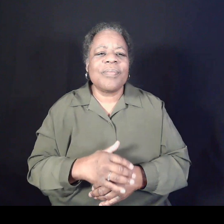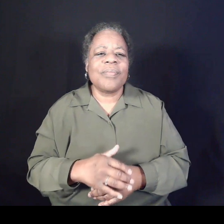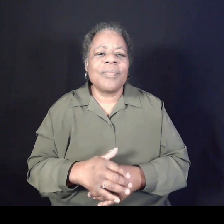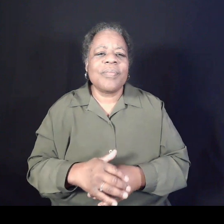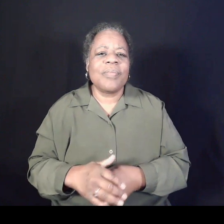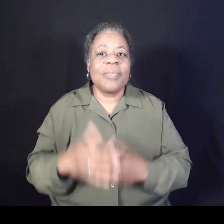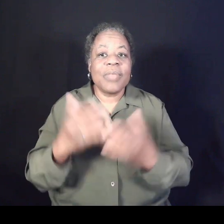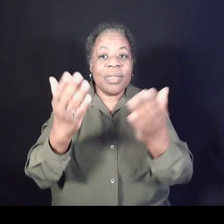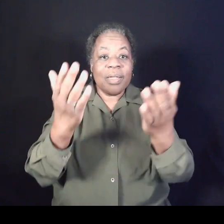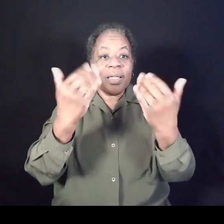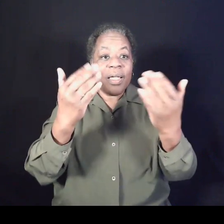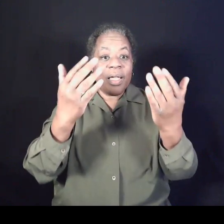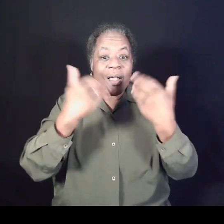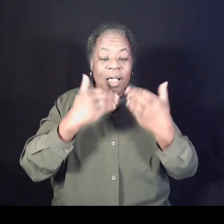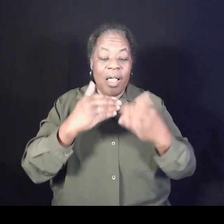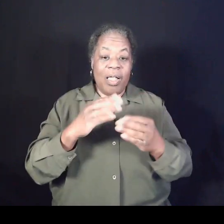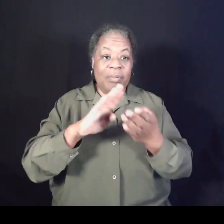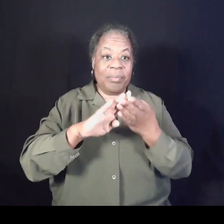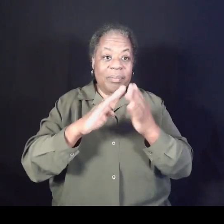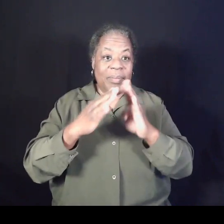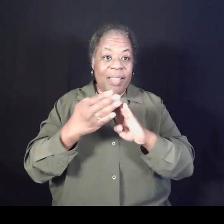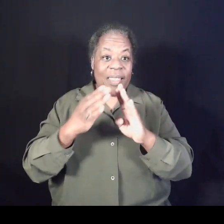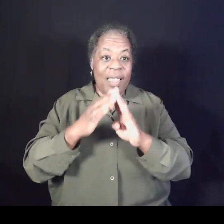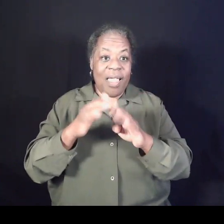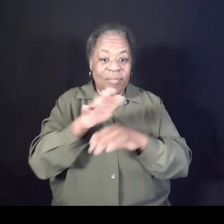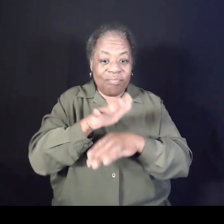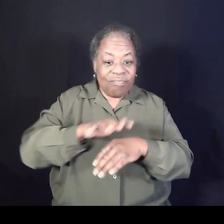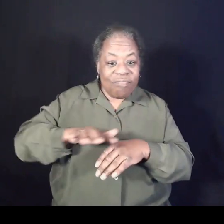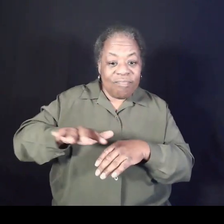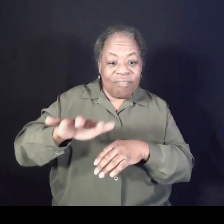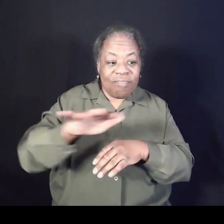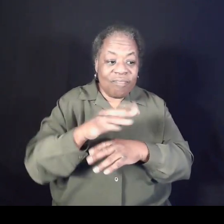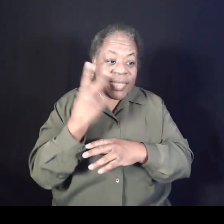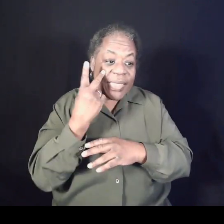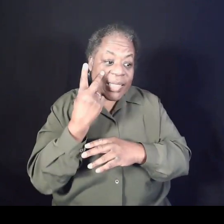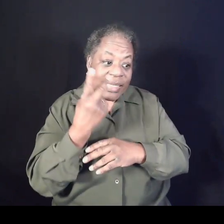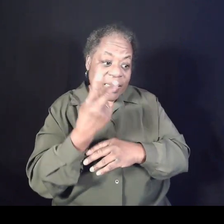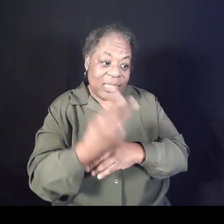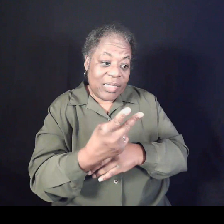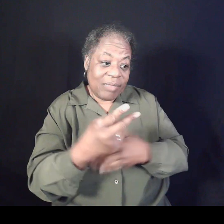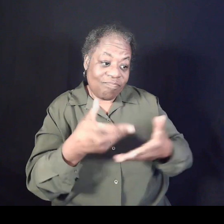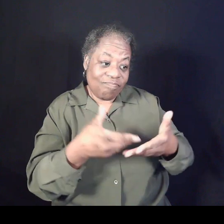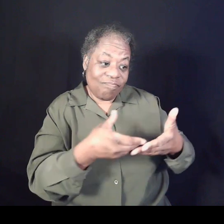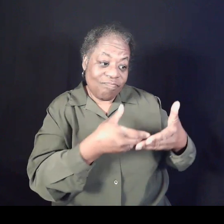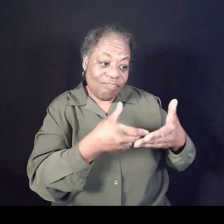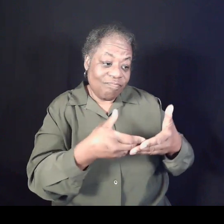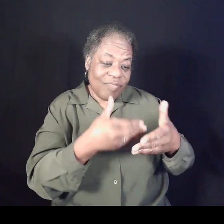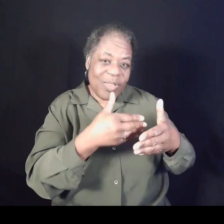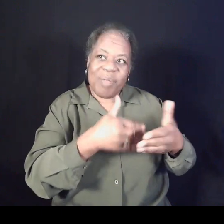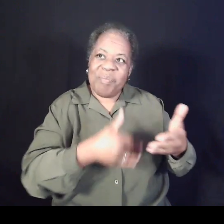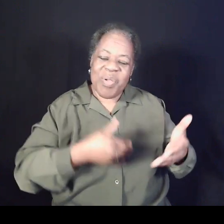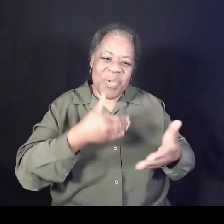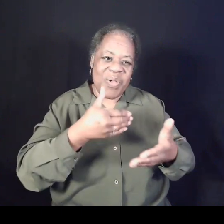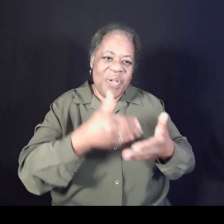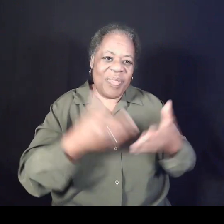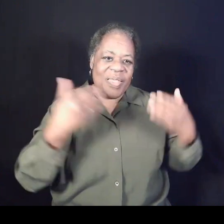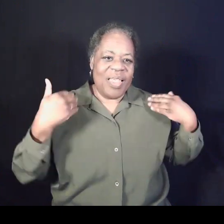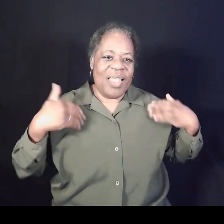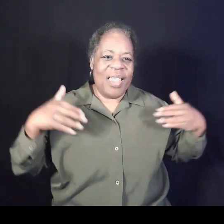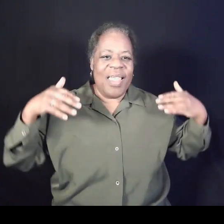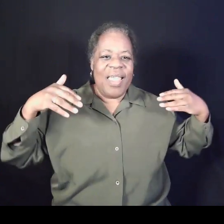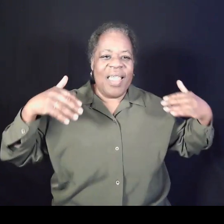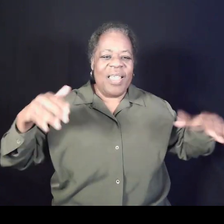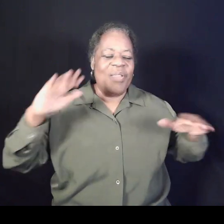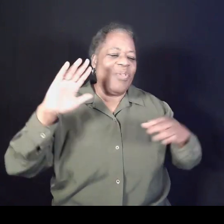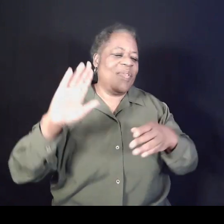Come to Bethlehem and see him whose birth the angels